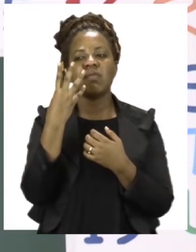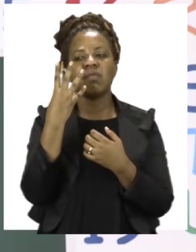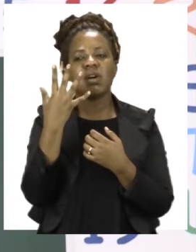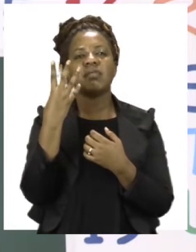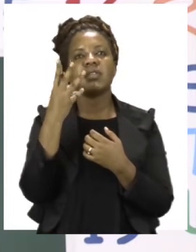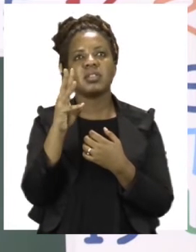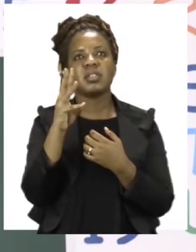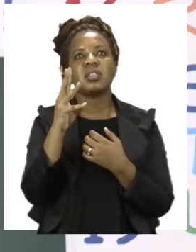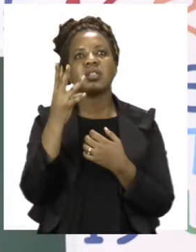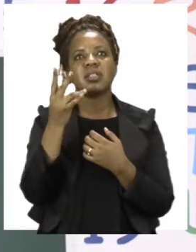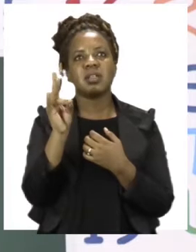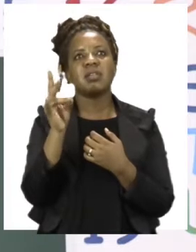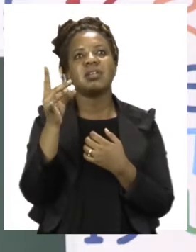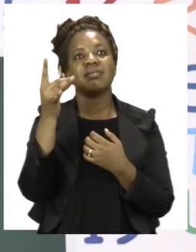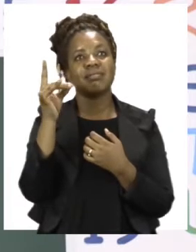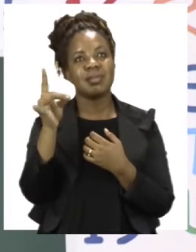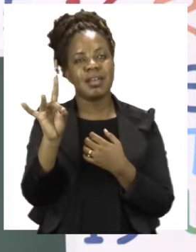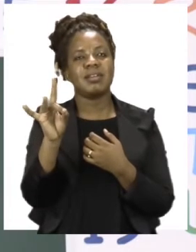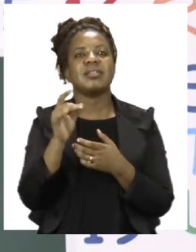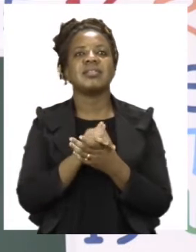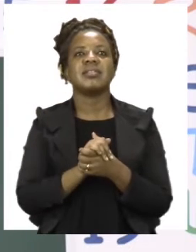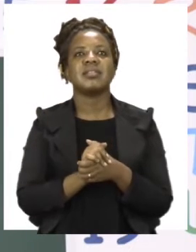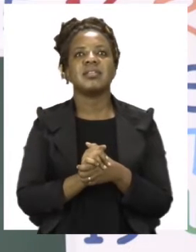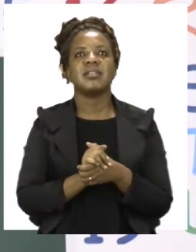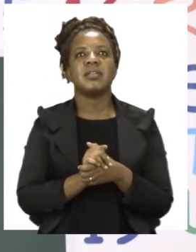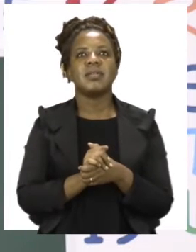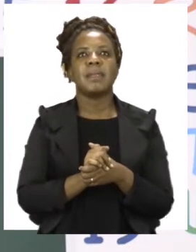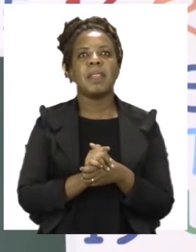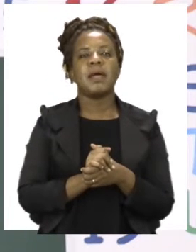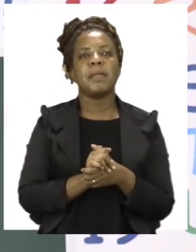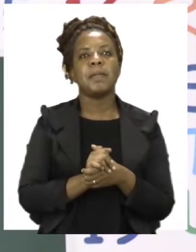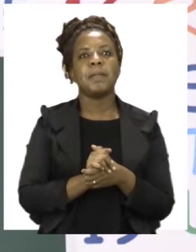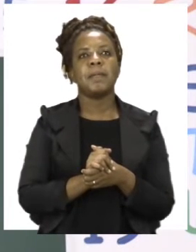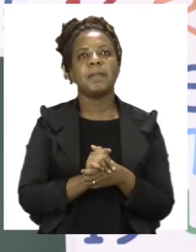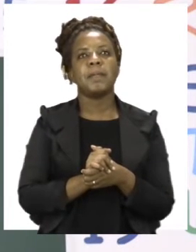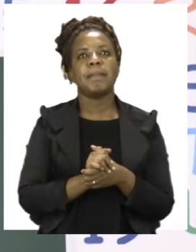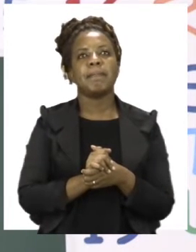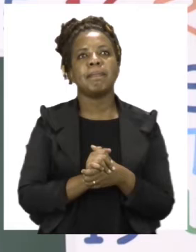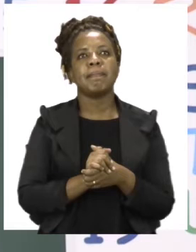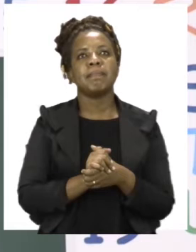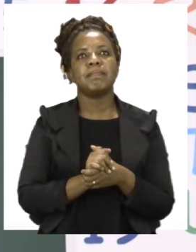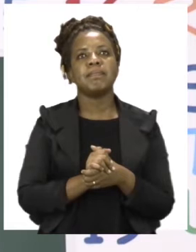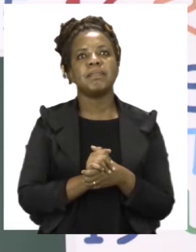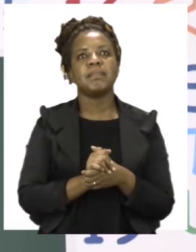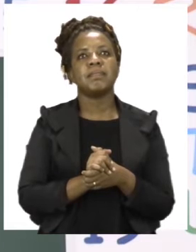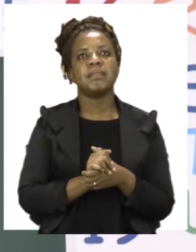5, 6, 7, 8. So that means our answer